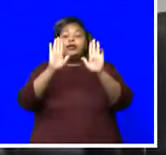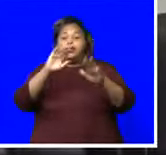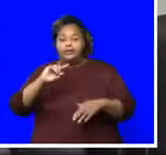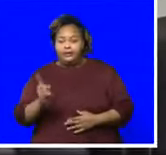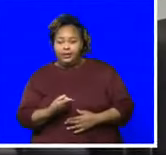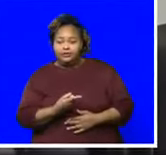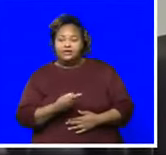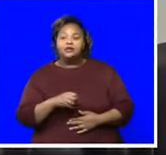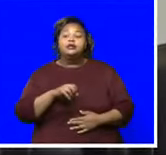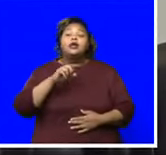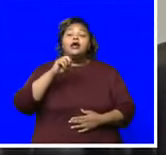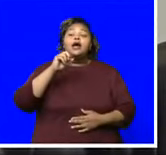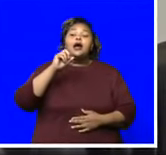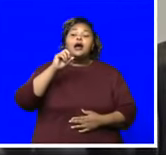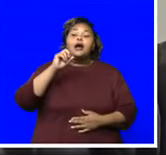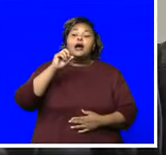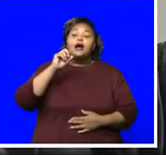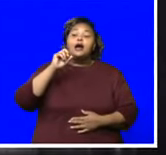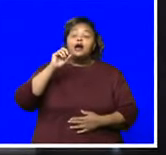19931